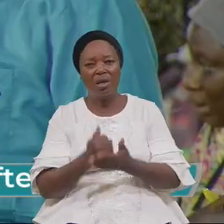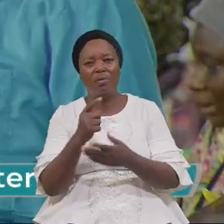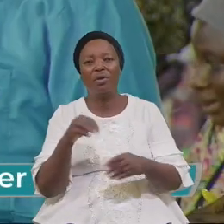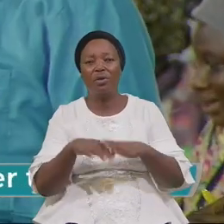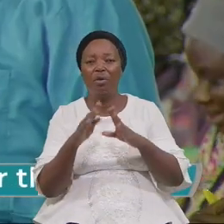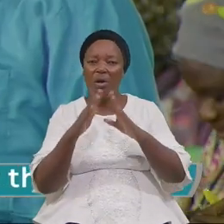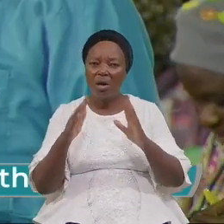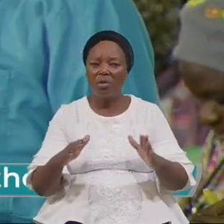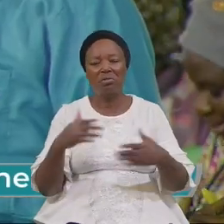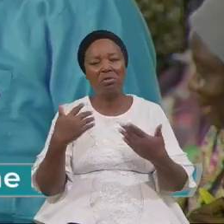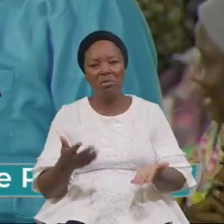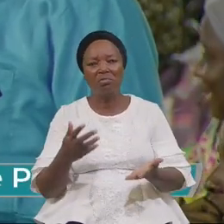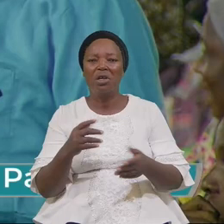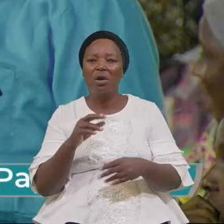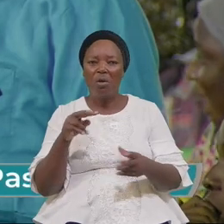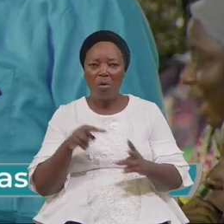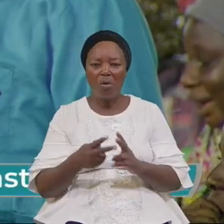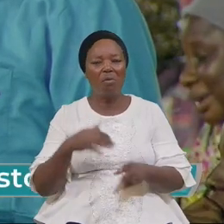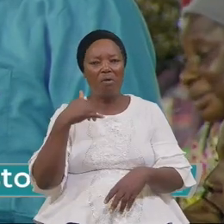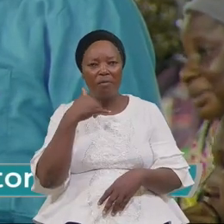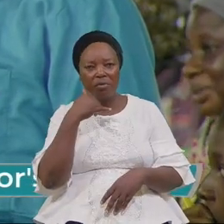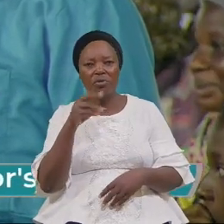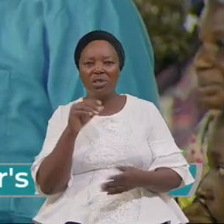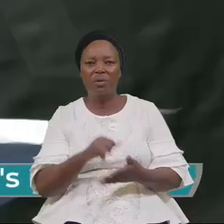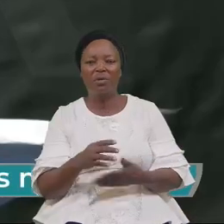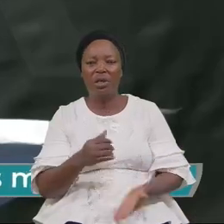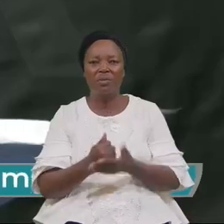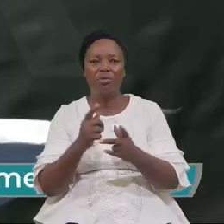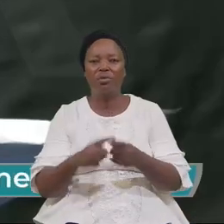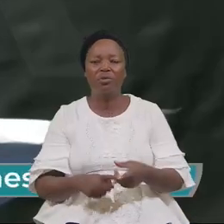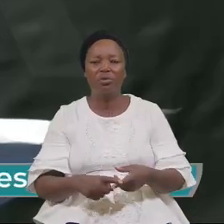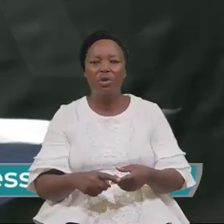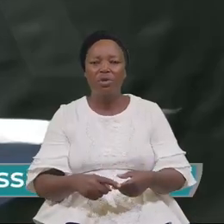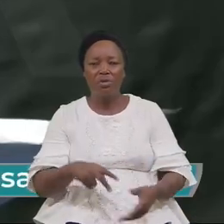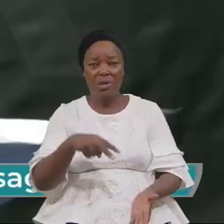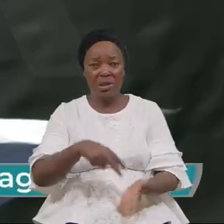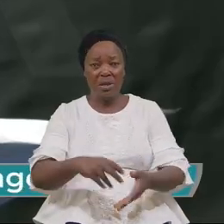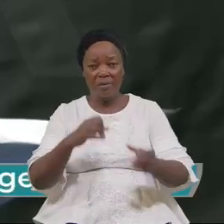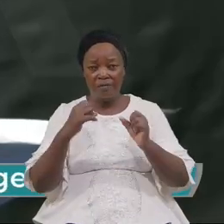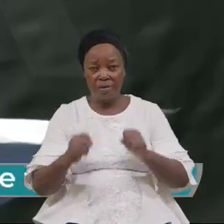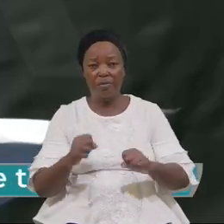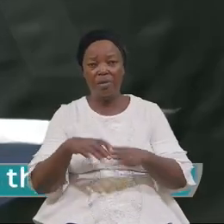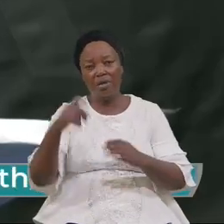to help you to stand in the wise decision you have taken.